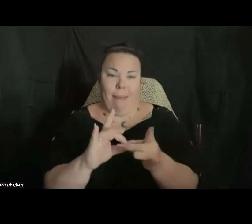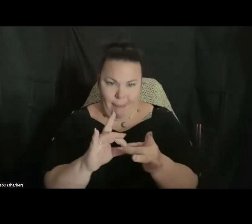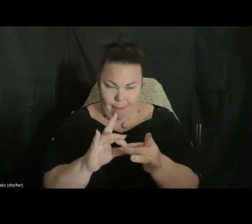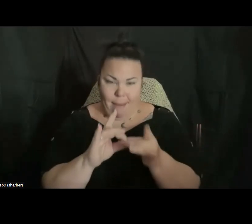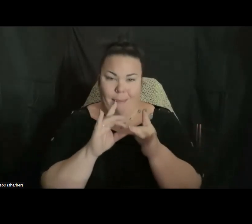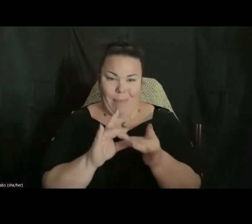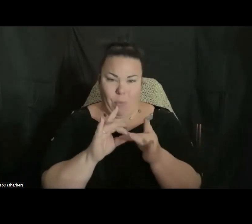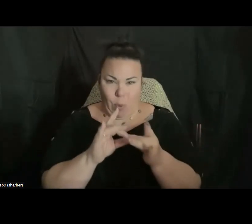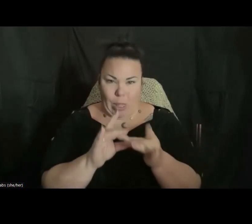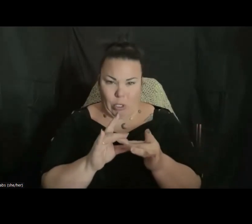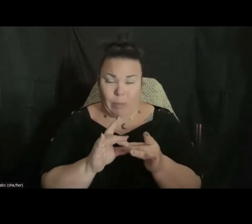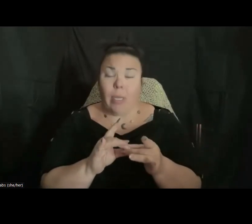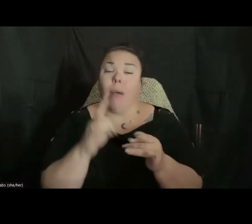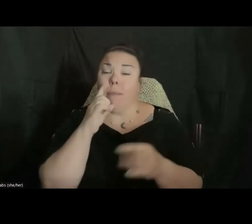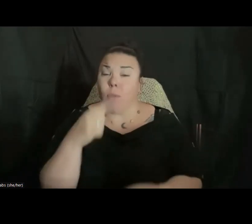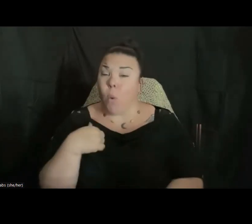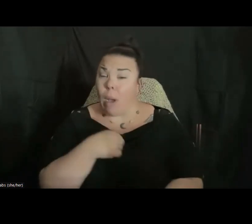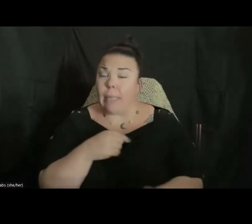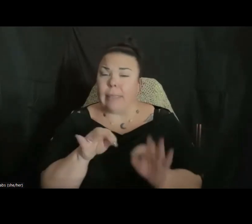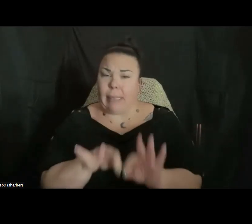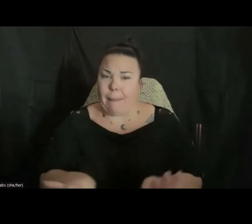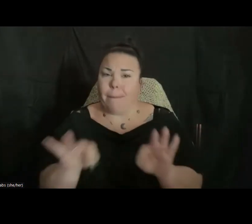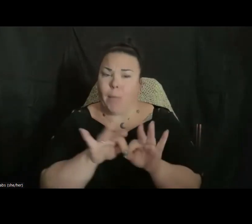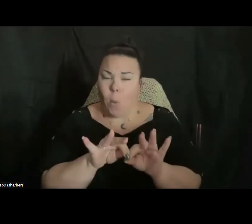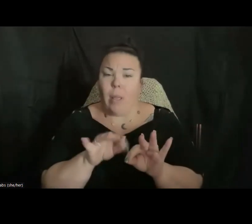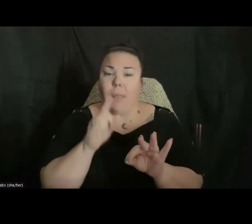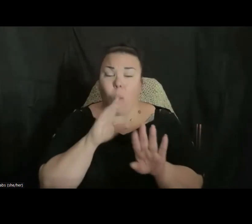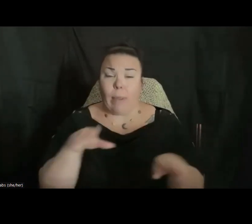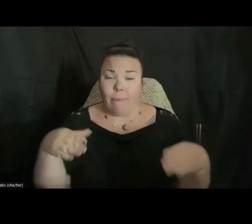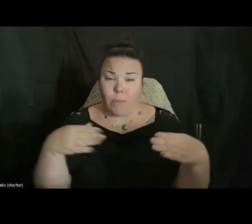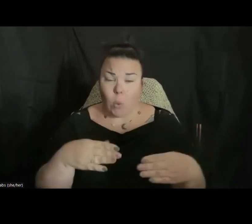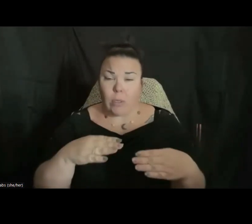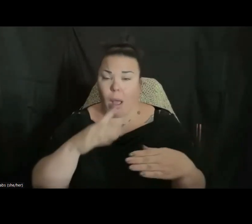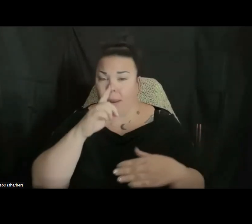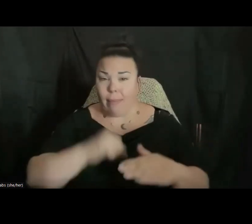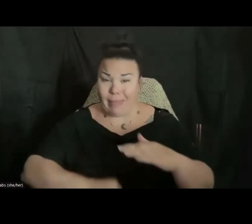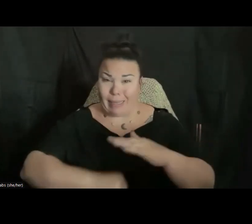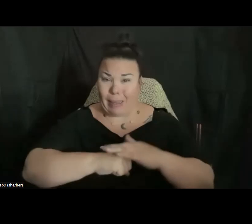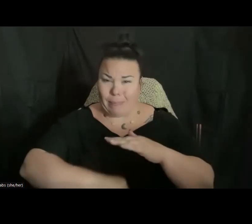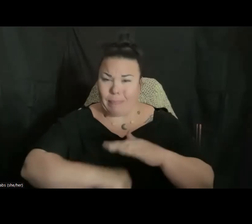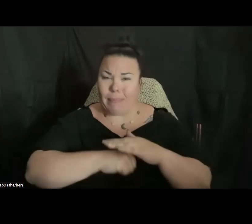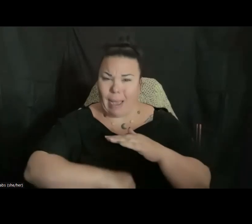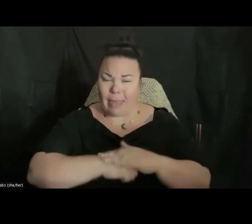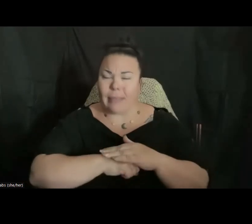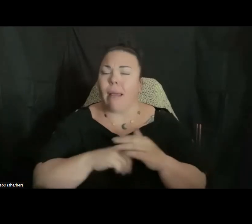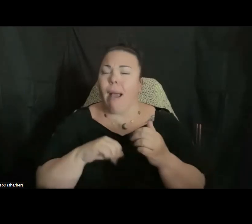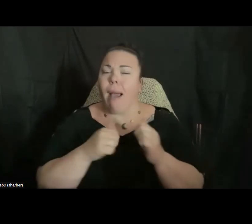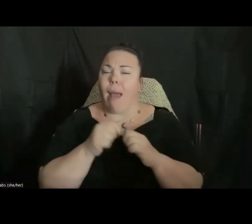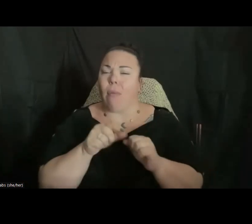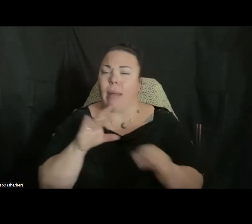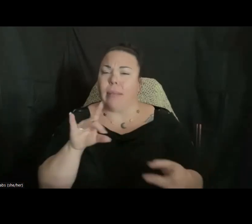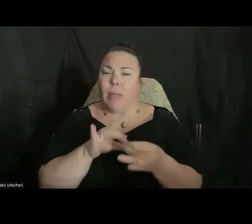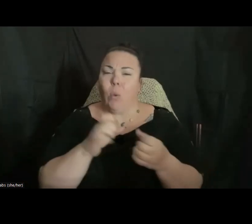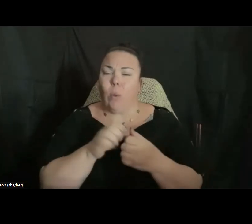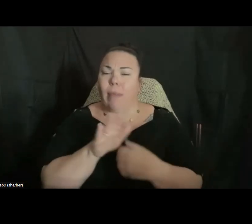we focus on capacity within those communities to build the relationships with their health centers, right? So we know